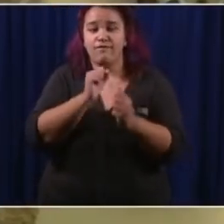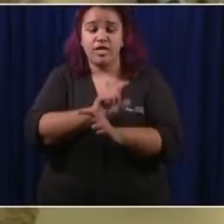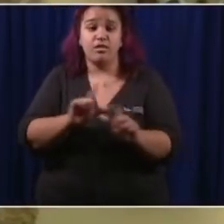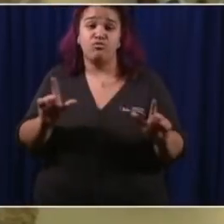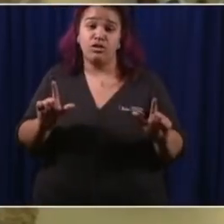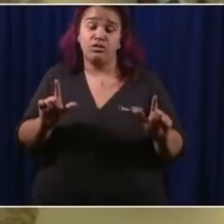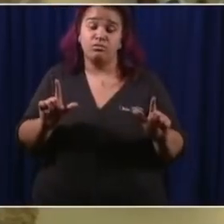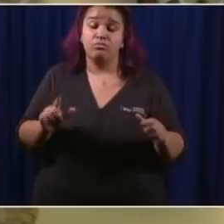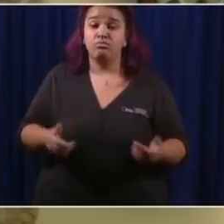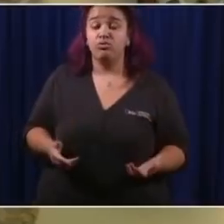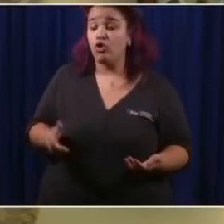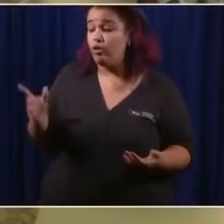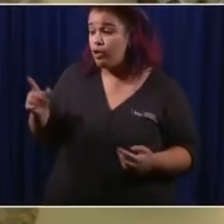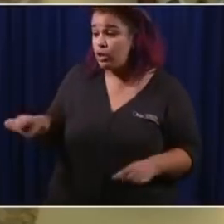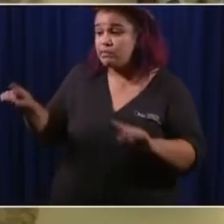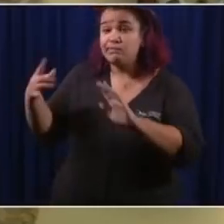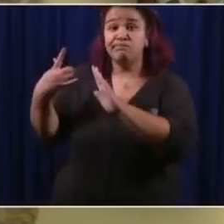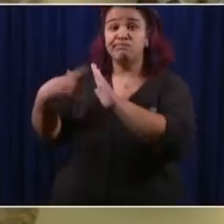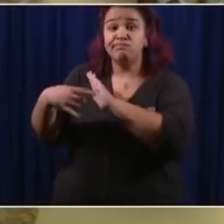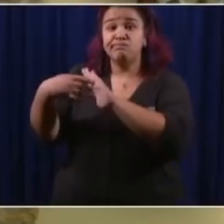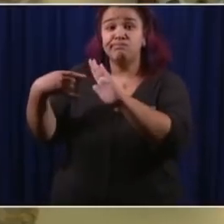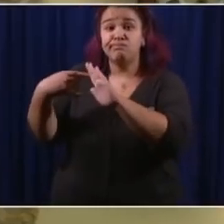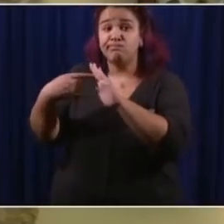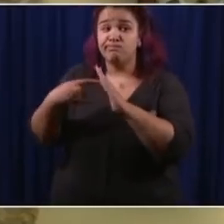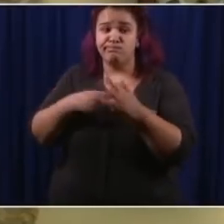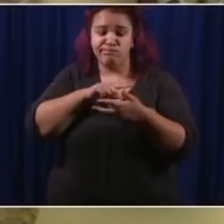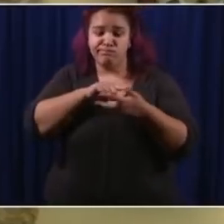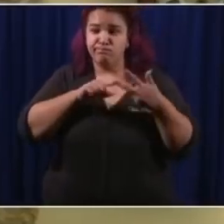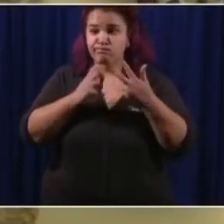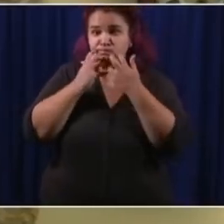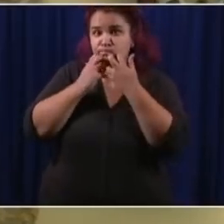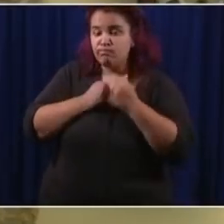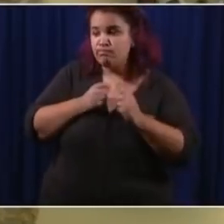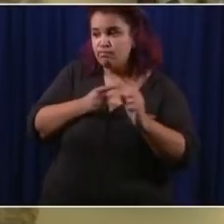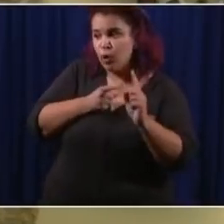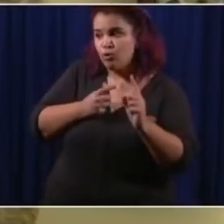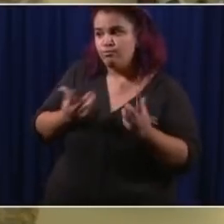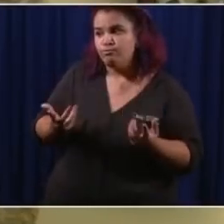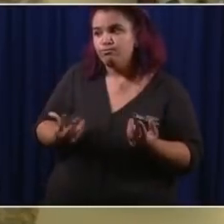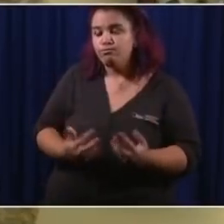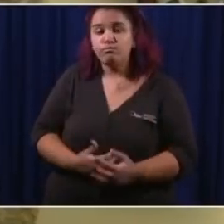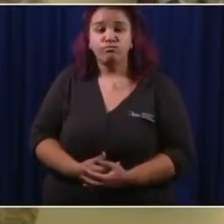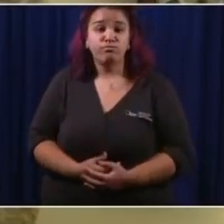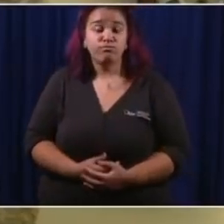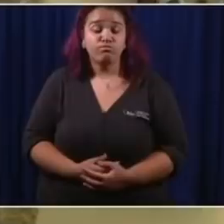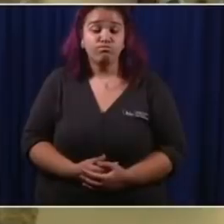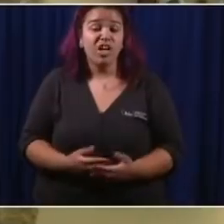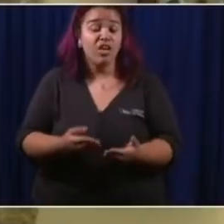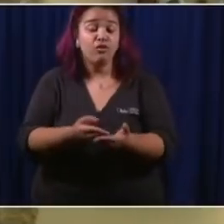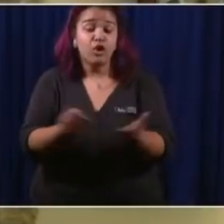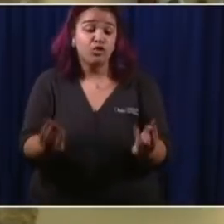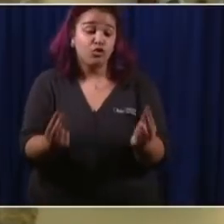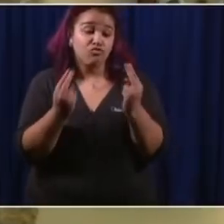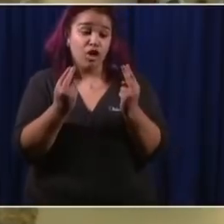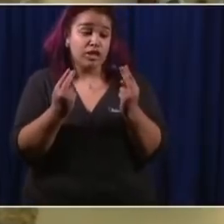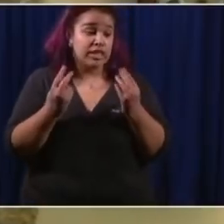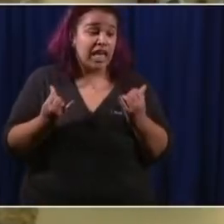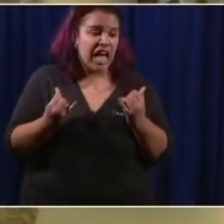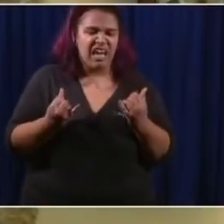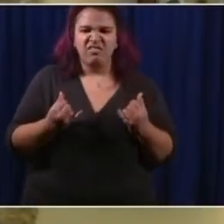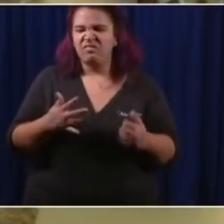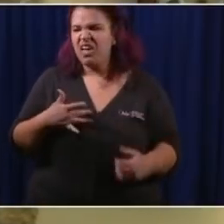are critical. And look, there are many people watching today who think, I've not done a good job. They have every right to think